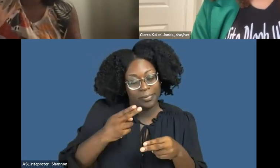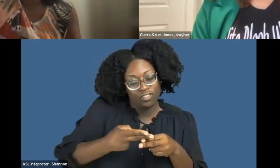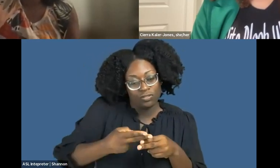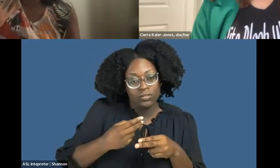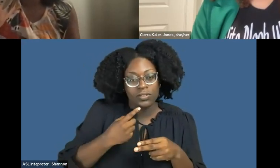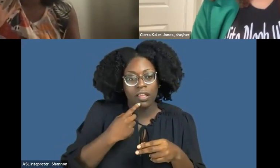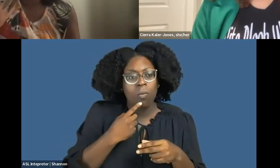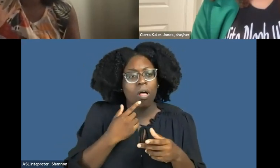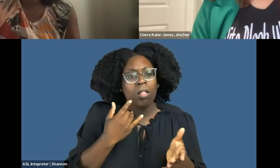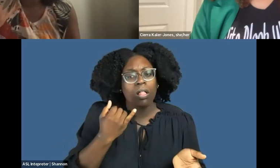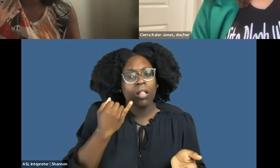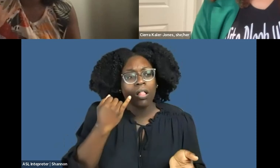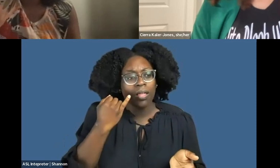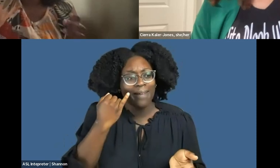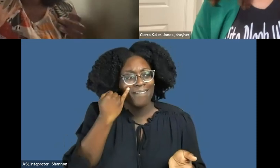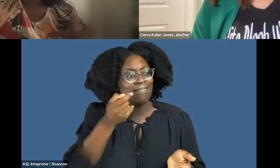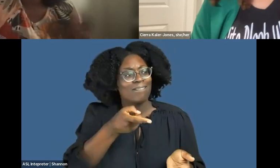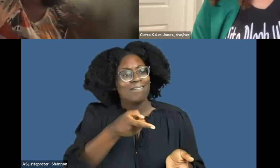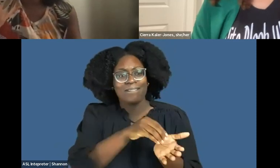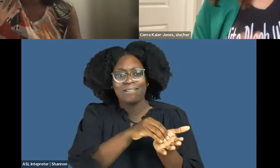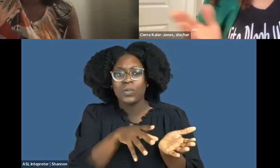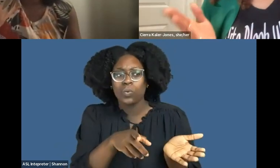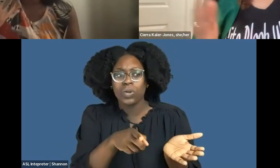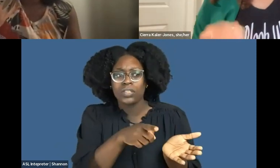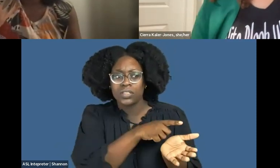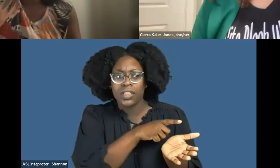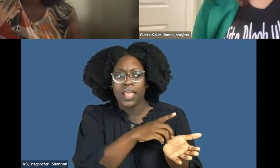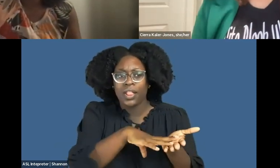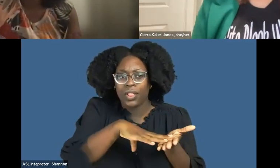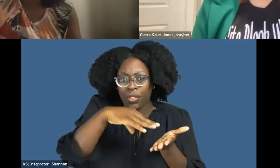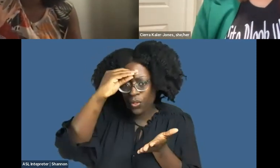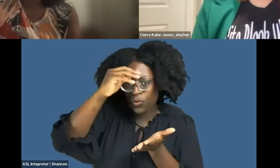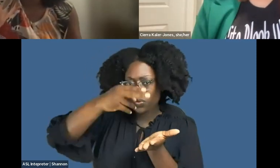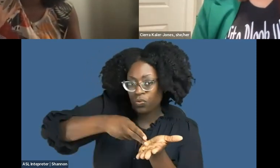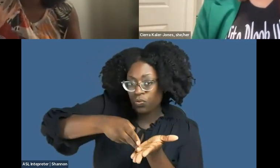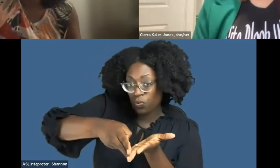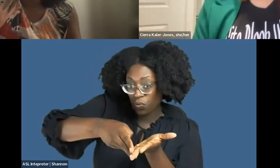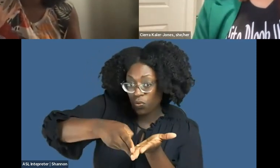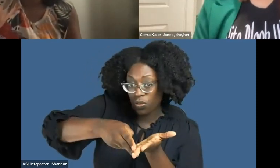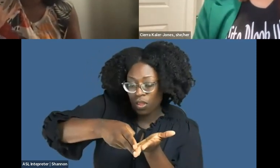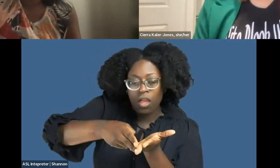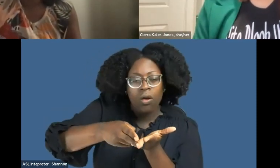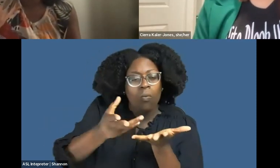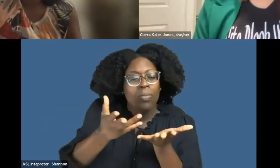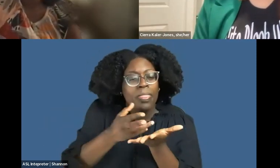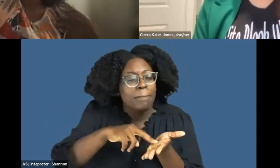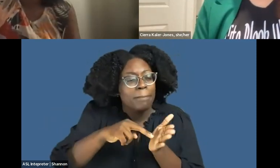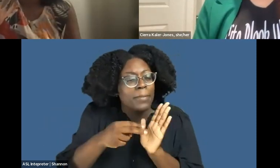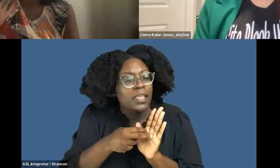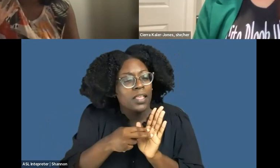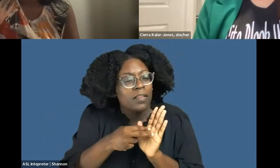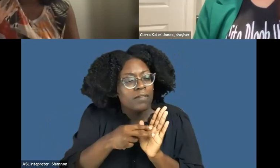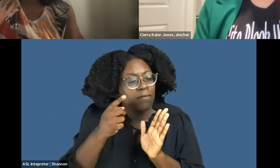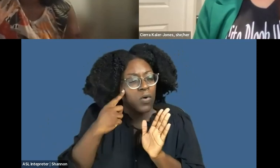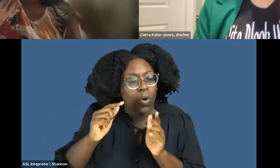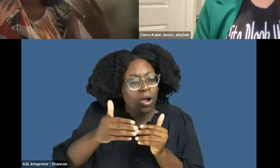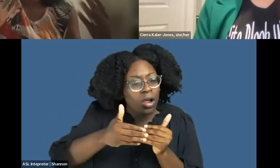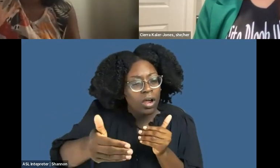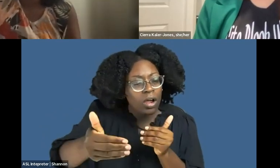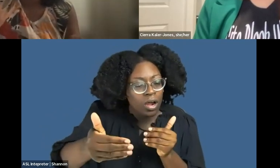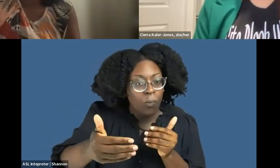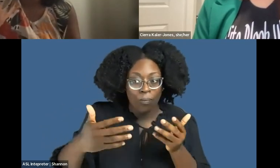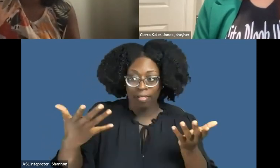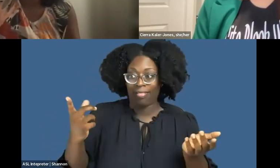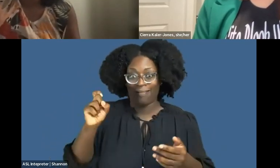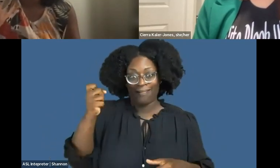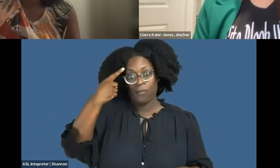our students know the truth, right? They're afraid of how they might behave differently. They're afraid of that they